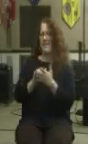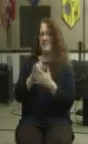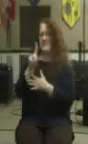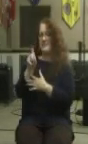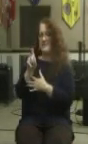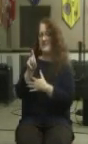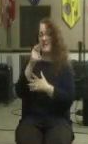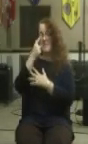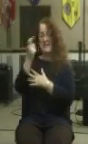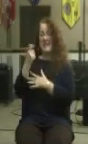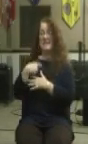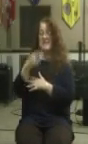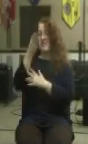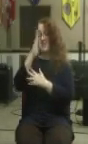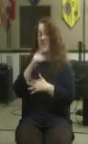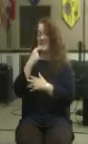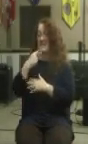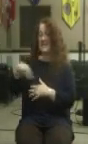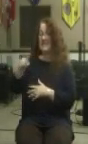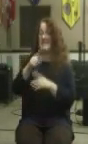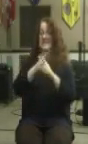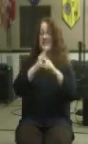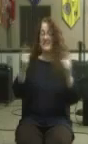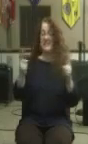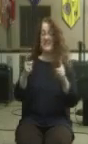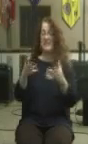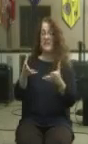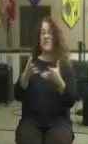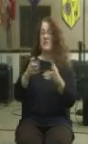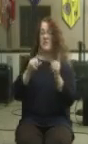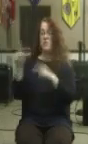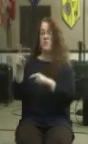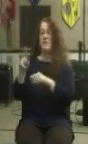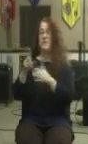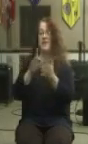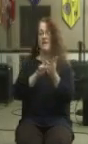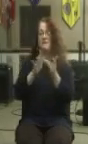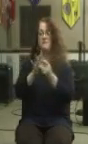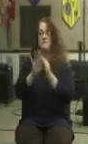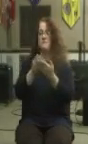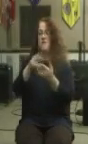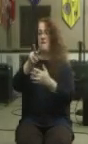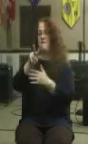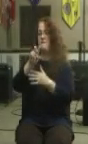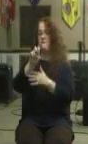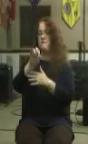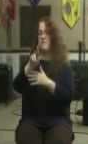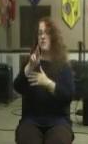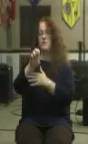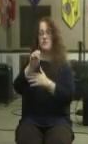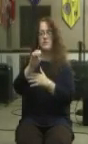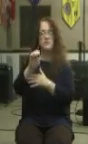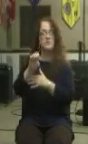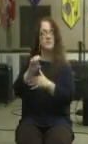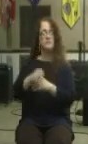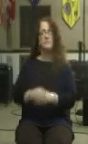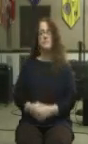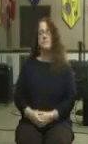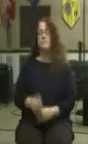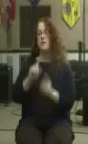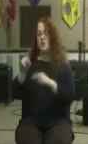Who cares about that? Because God is telling us something different, and I want to go to that verse.